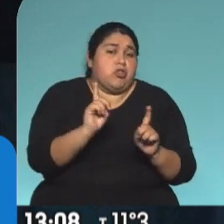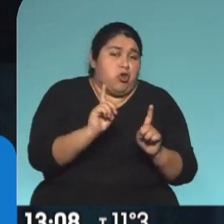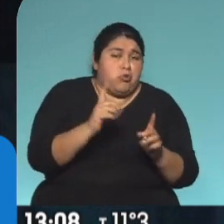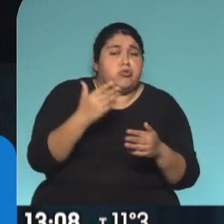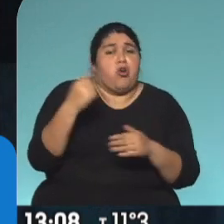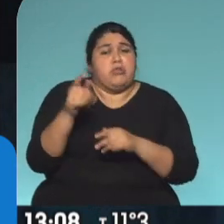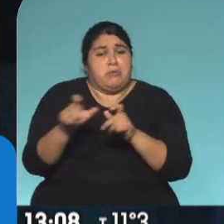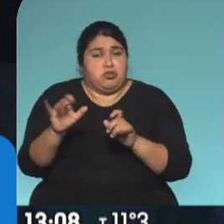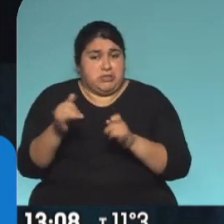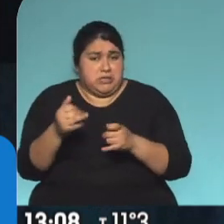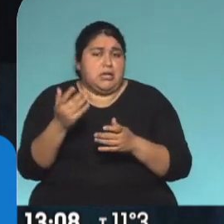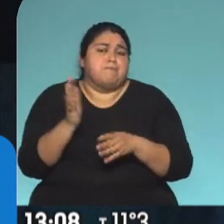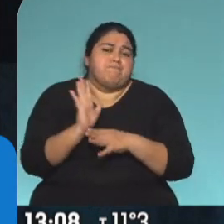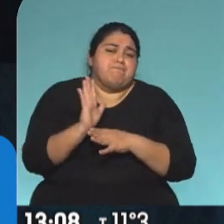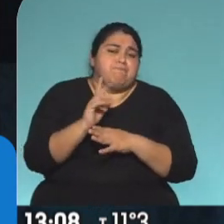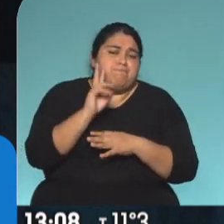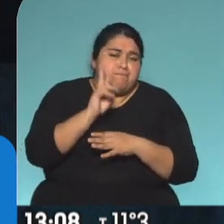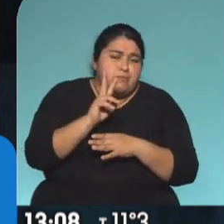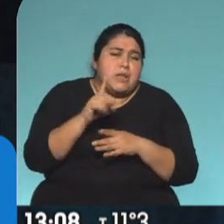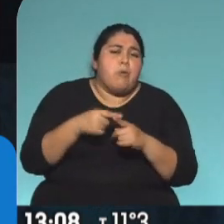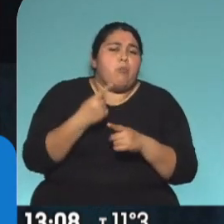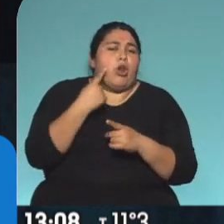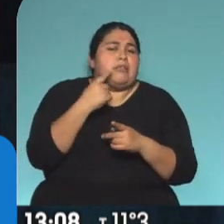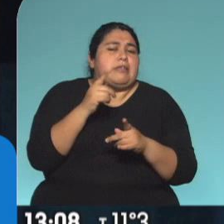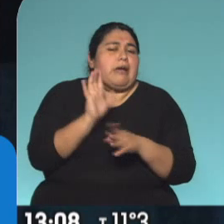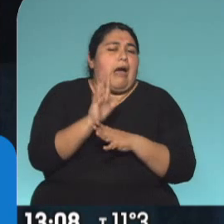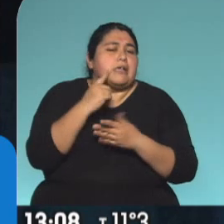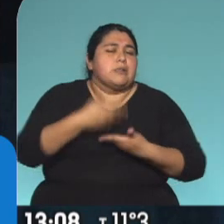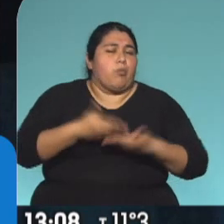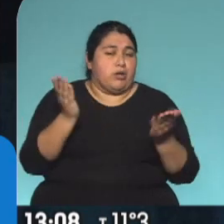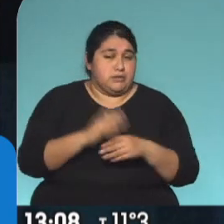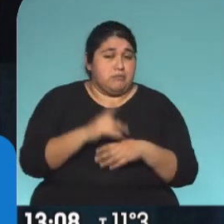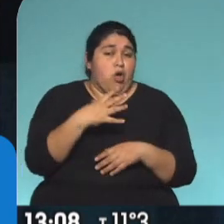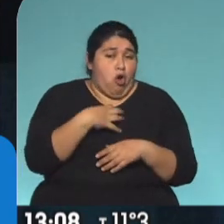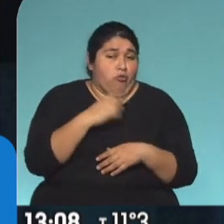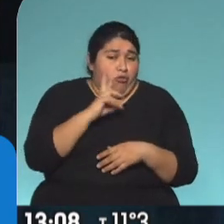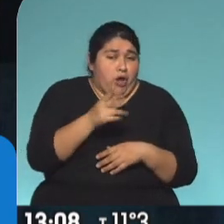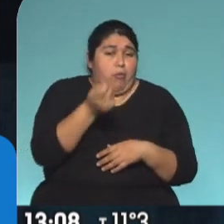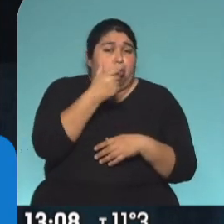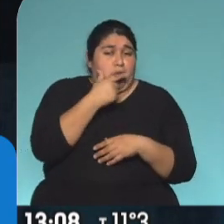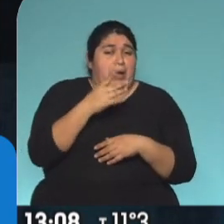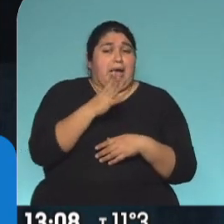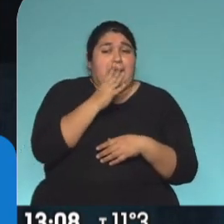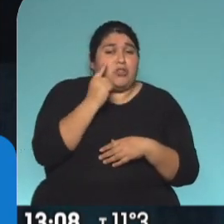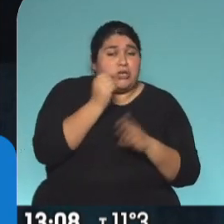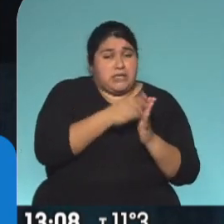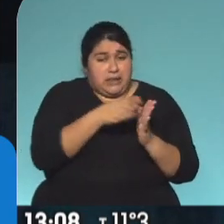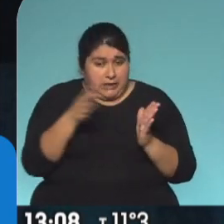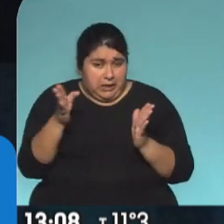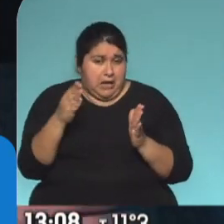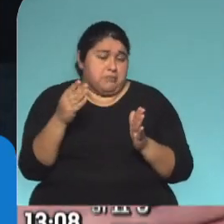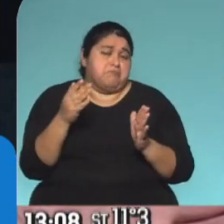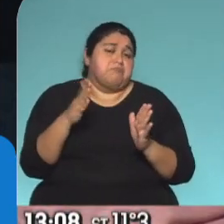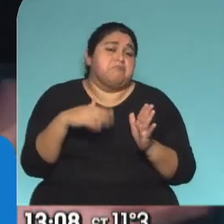think it's become very political. I happen to believe in it. I would take it. As you know, I took it for a 14-day period,